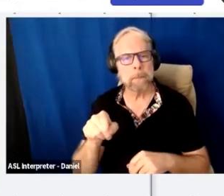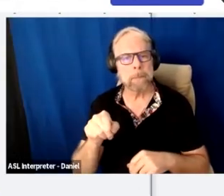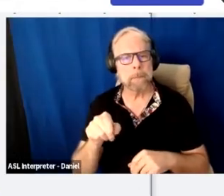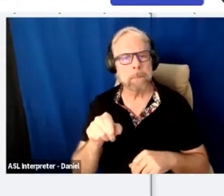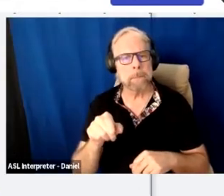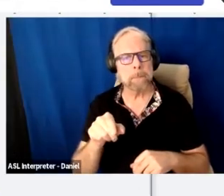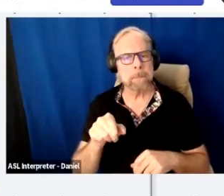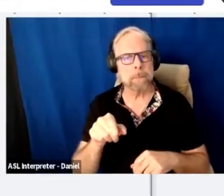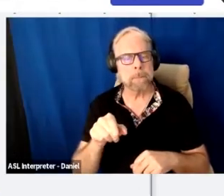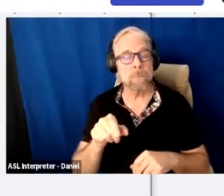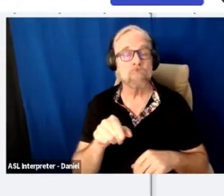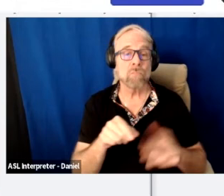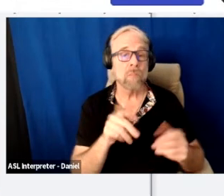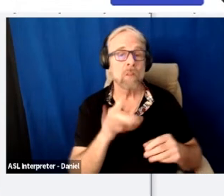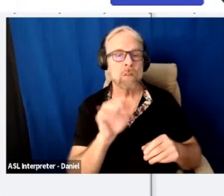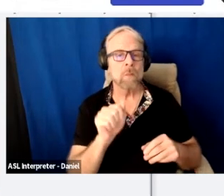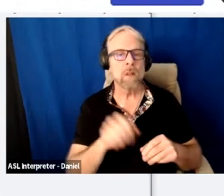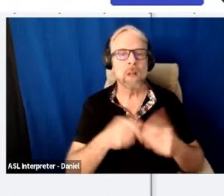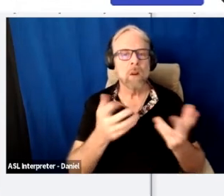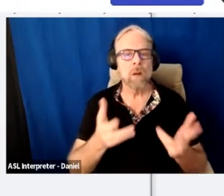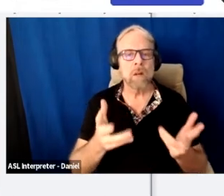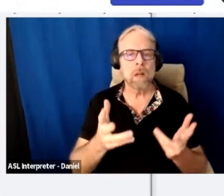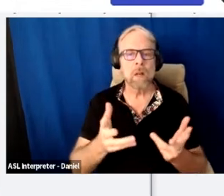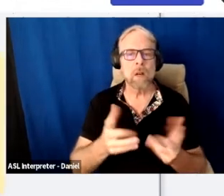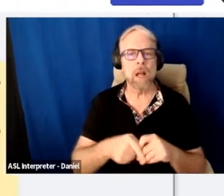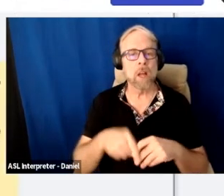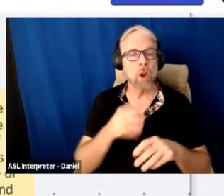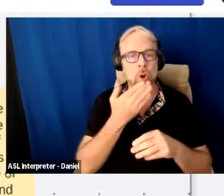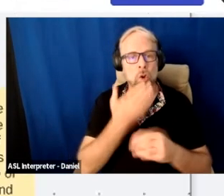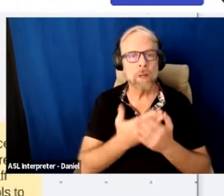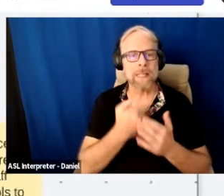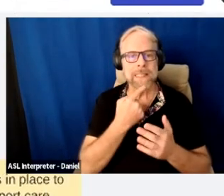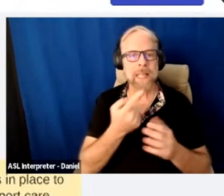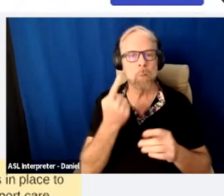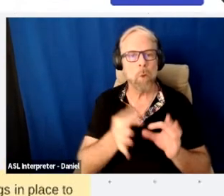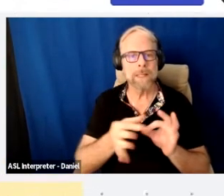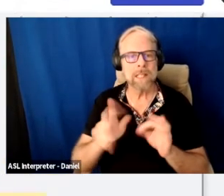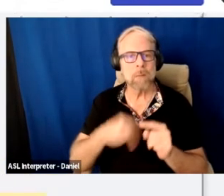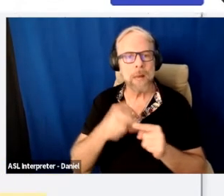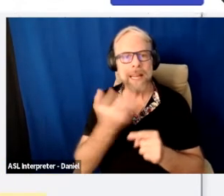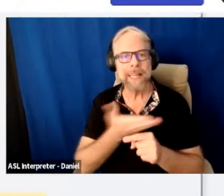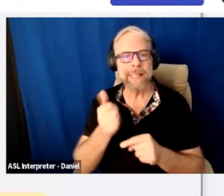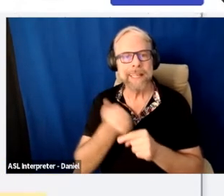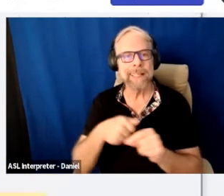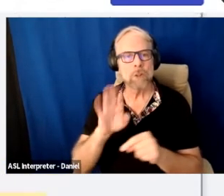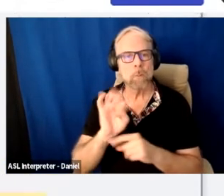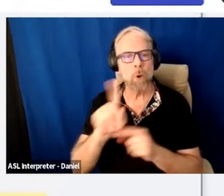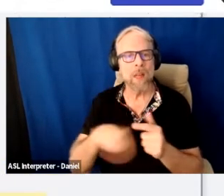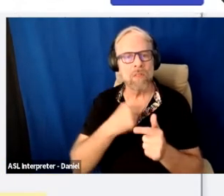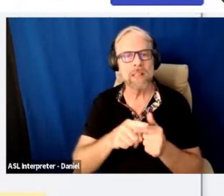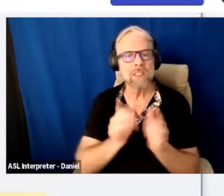Go ahead. If it's good with you, maybe I'll just say one sentence about each board, or maybe two, and then some overarching things at the